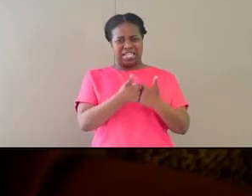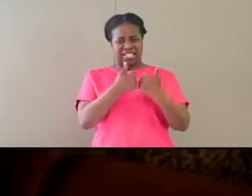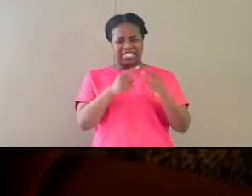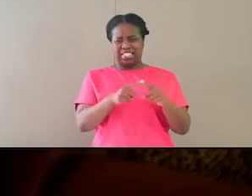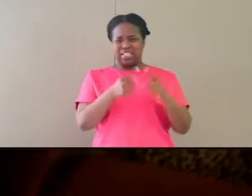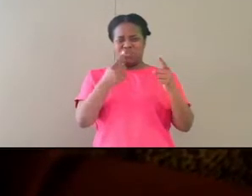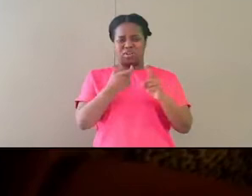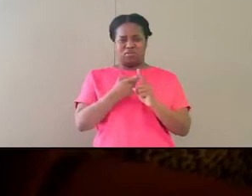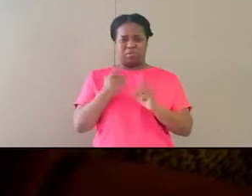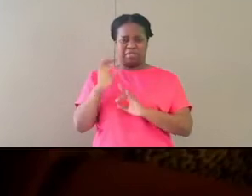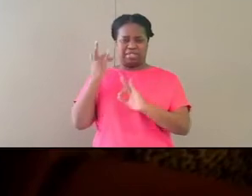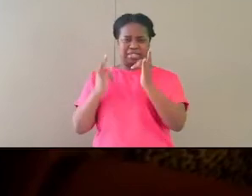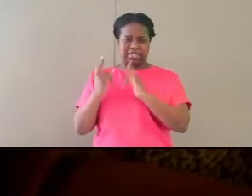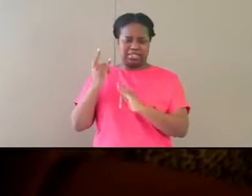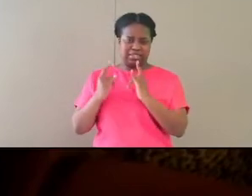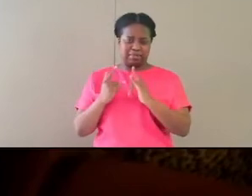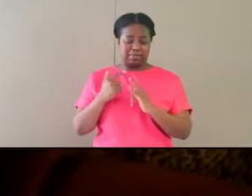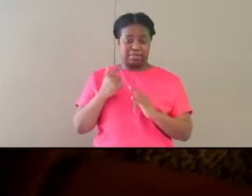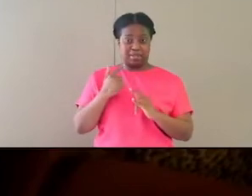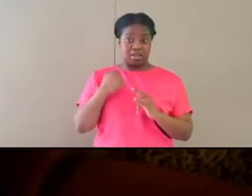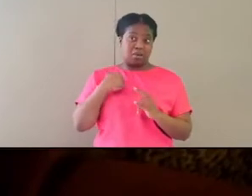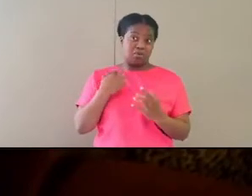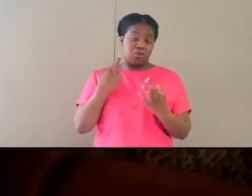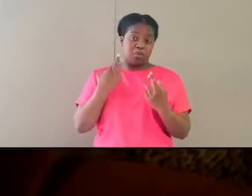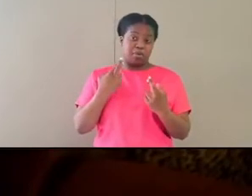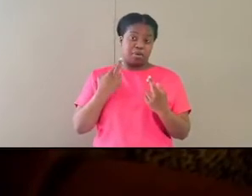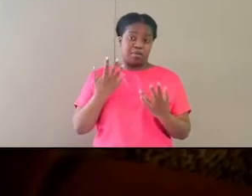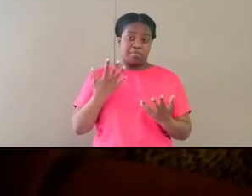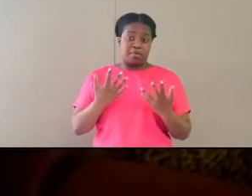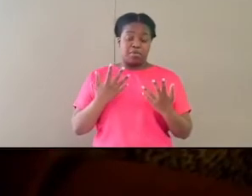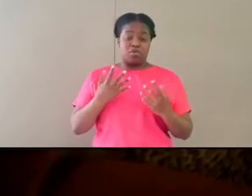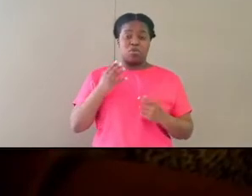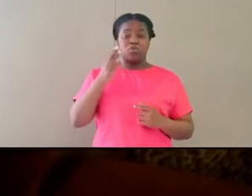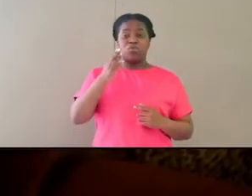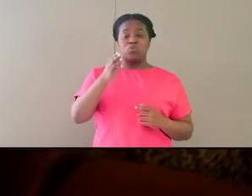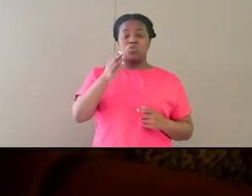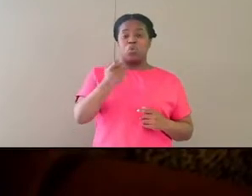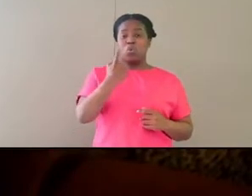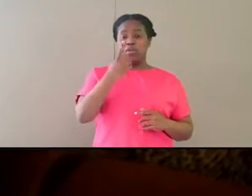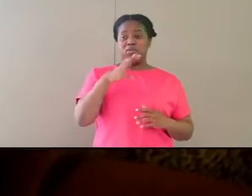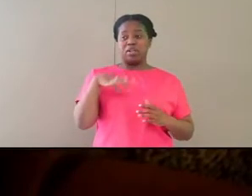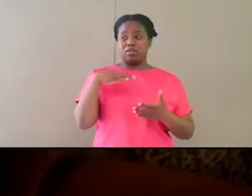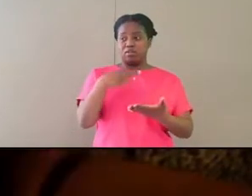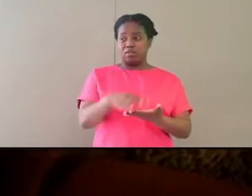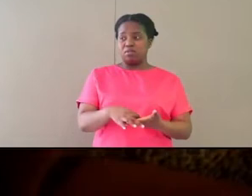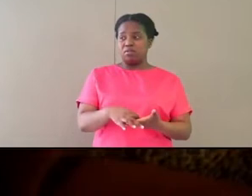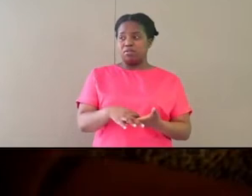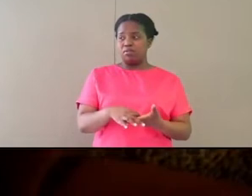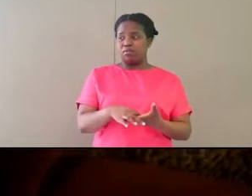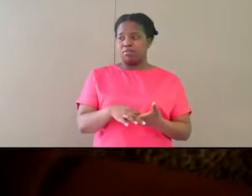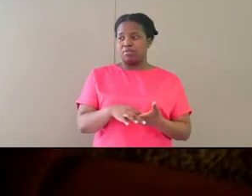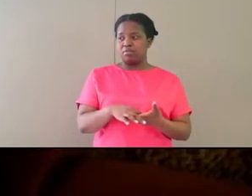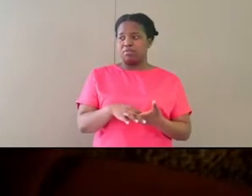I think we were hoping that in the future, one of the recommendations would be